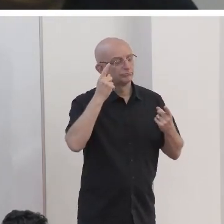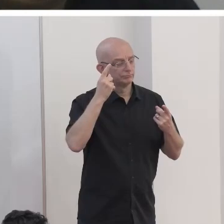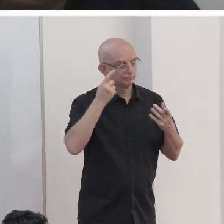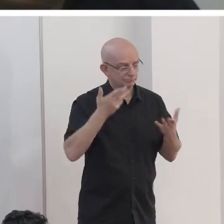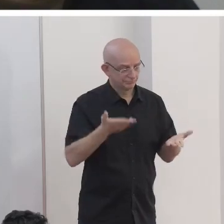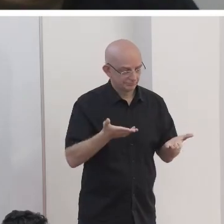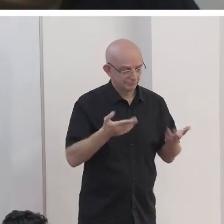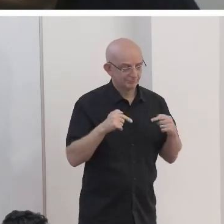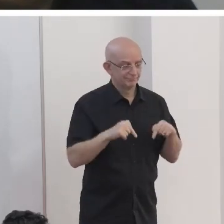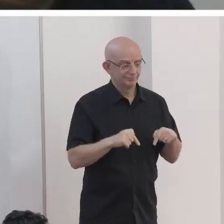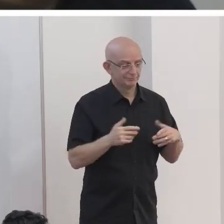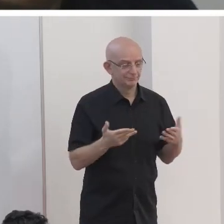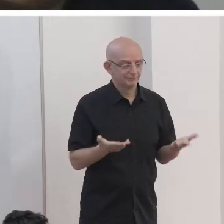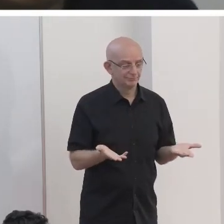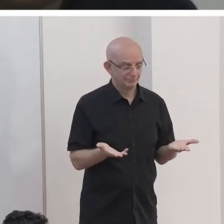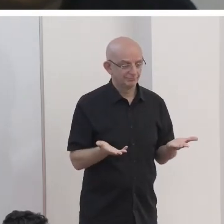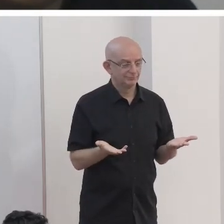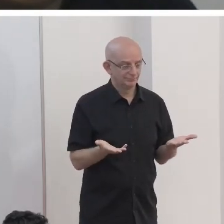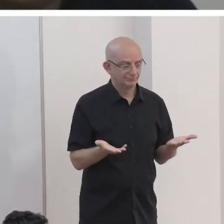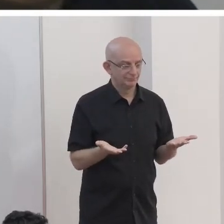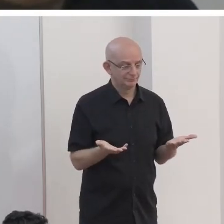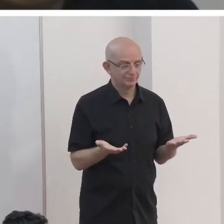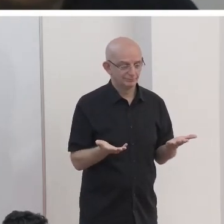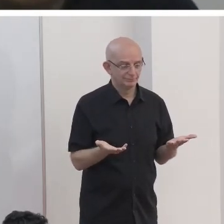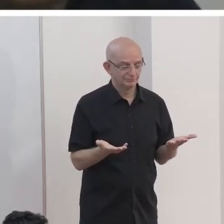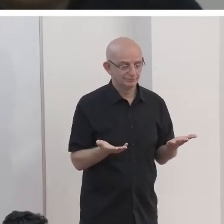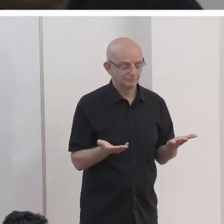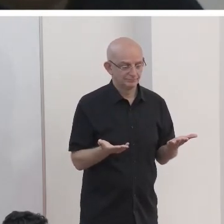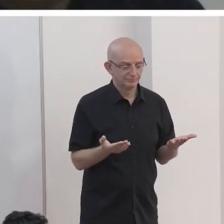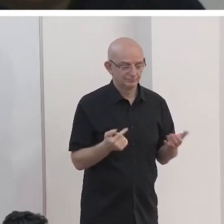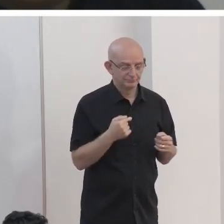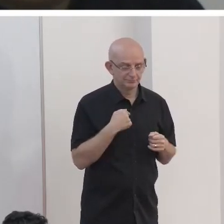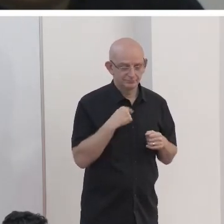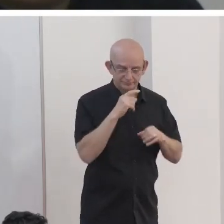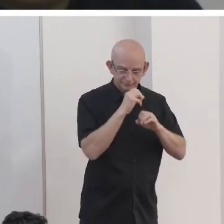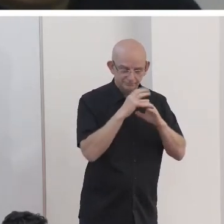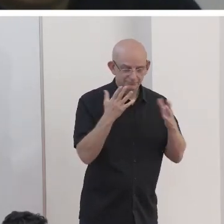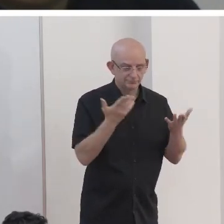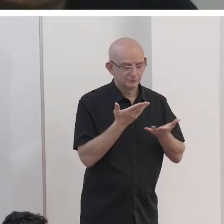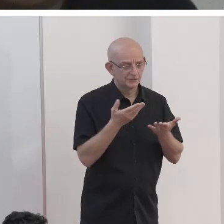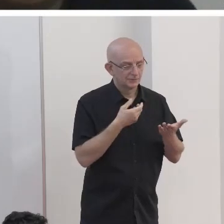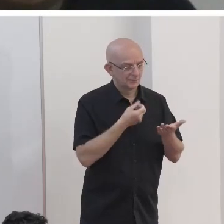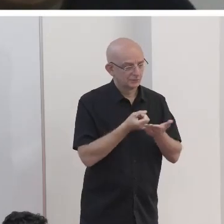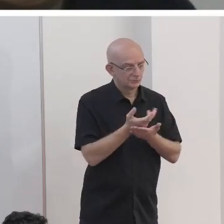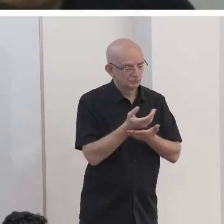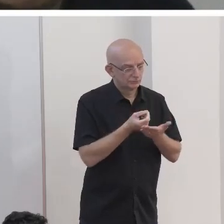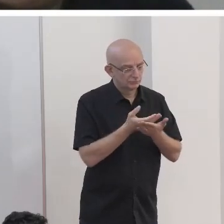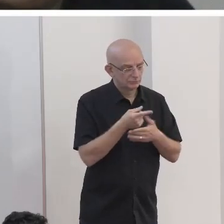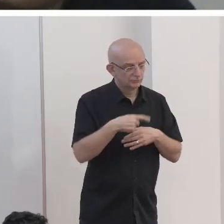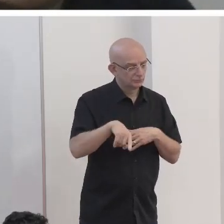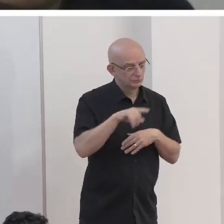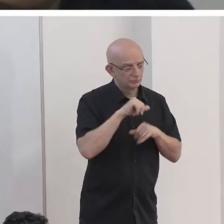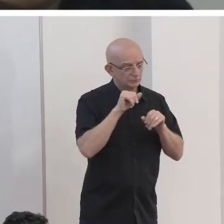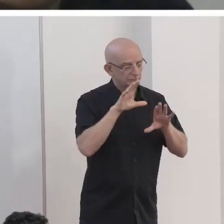uh, description I had given. So later you will have to give me input of that. Okay. Okay.